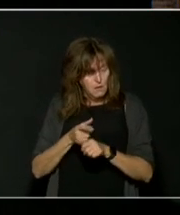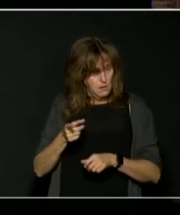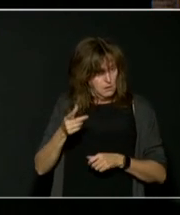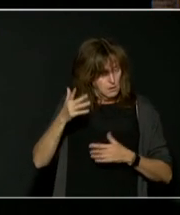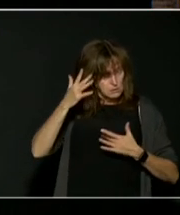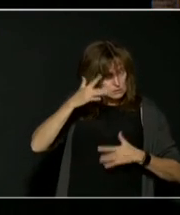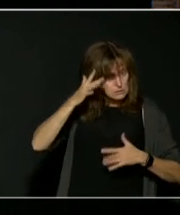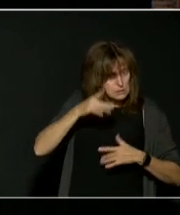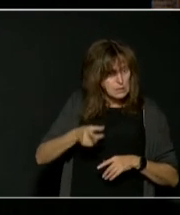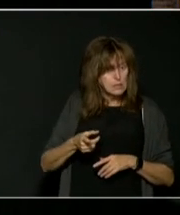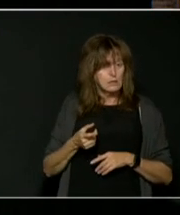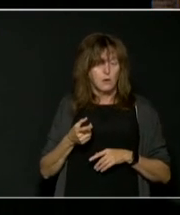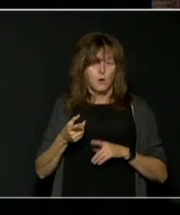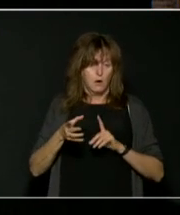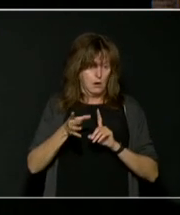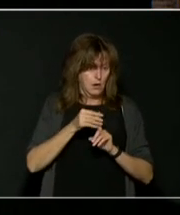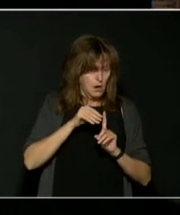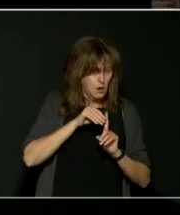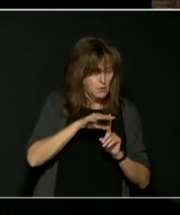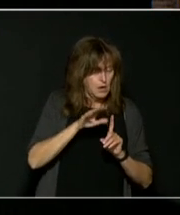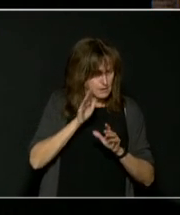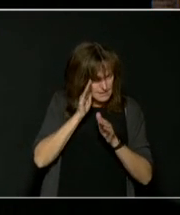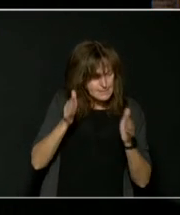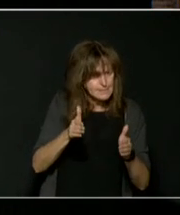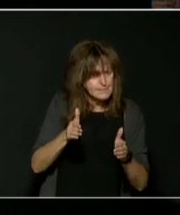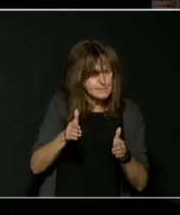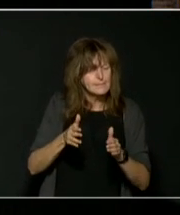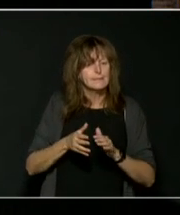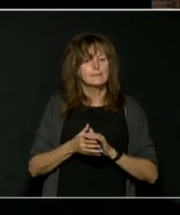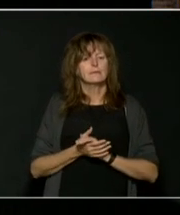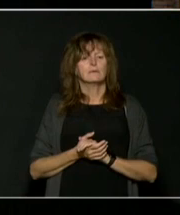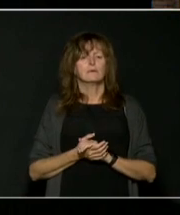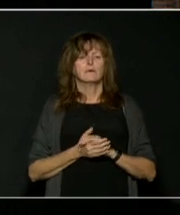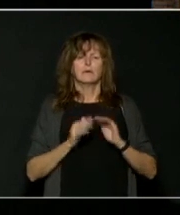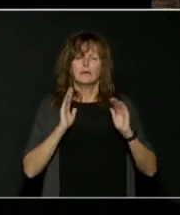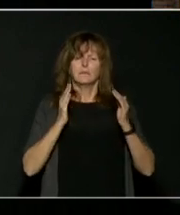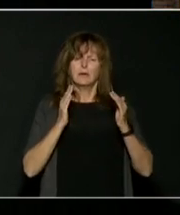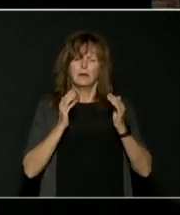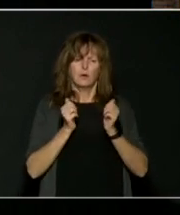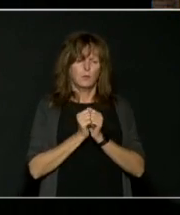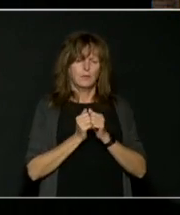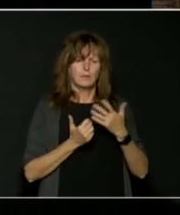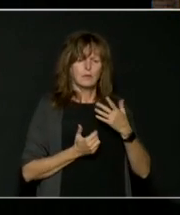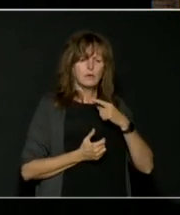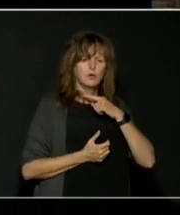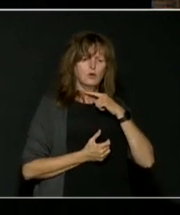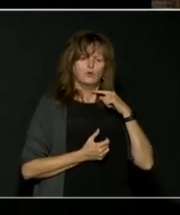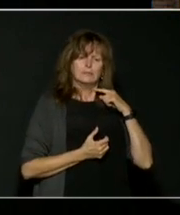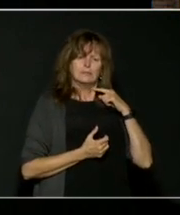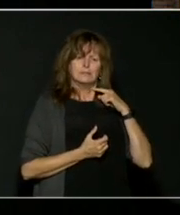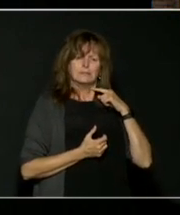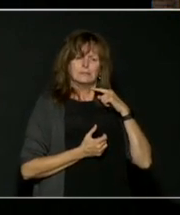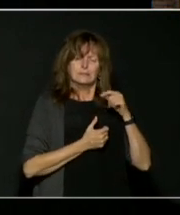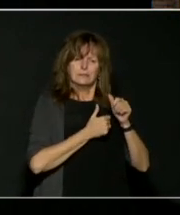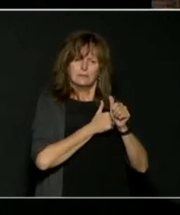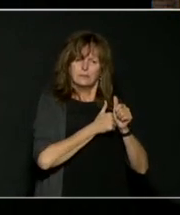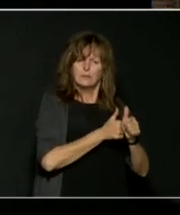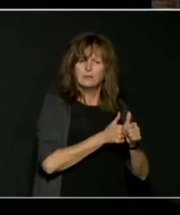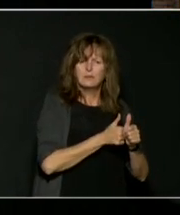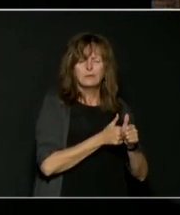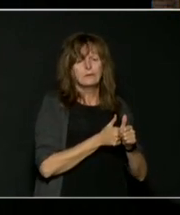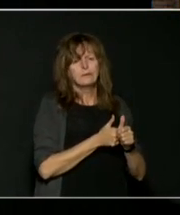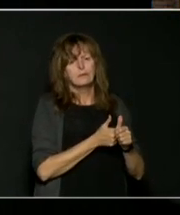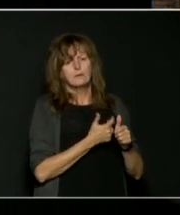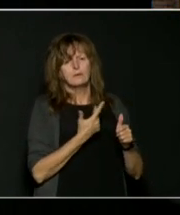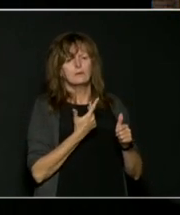the symptoms are, versus risk-based testing. So that's more proactively going into areas of higher risk, which the province